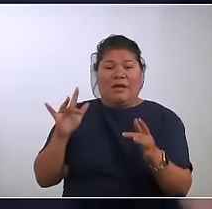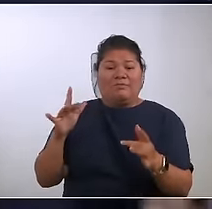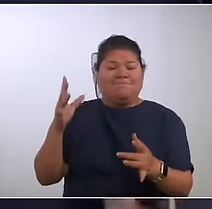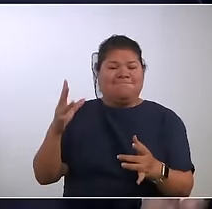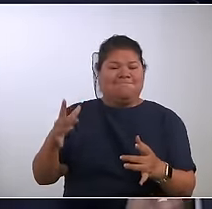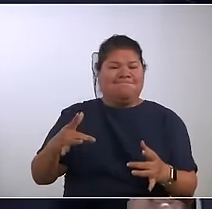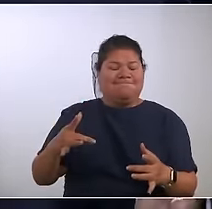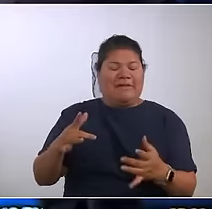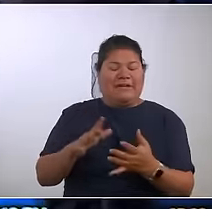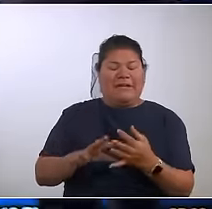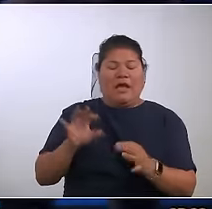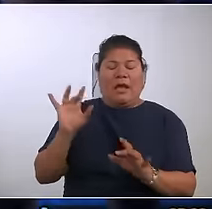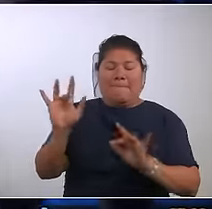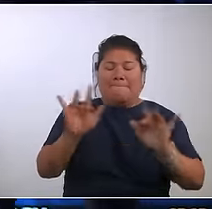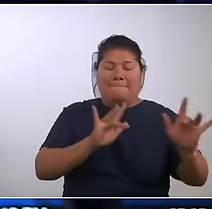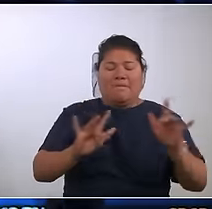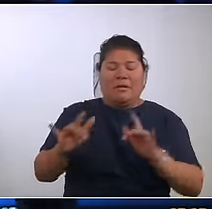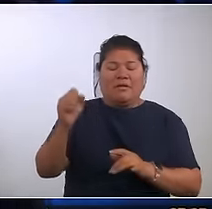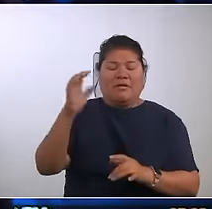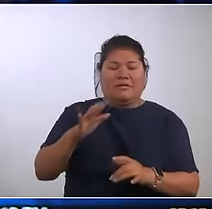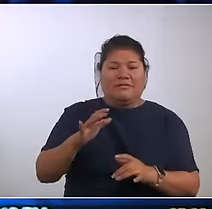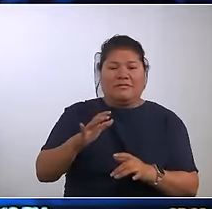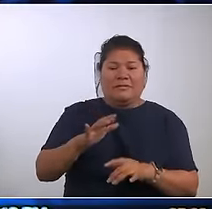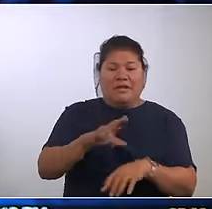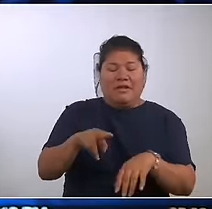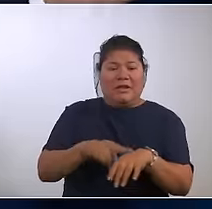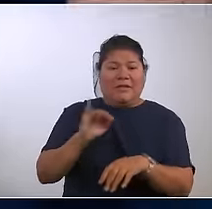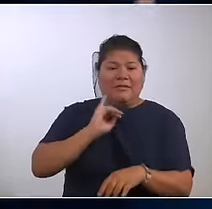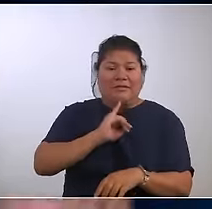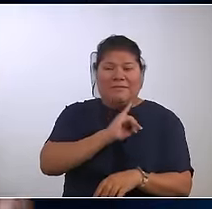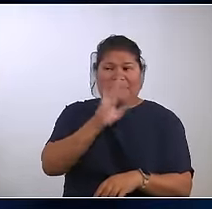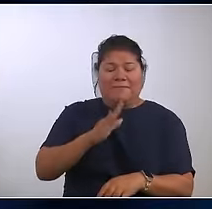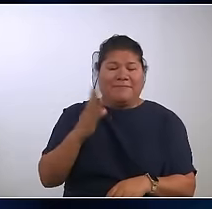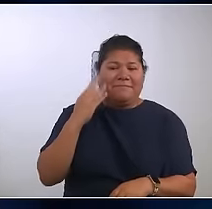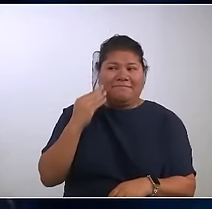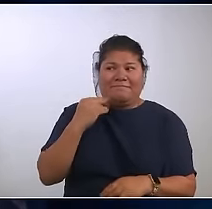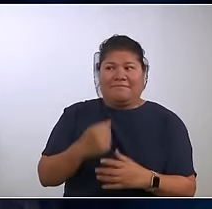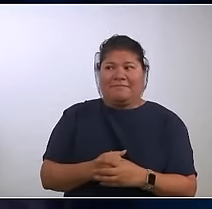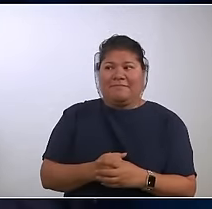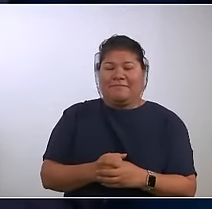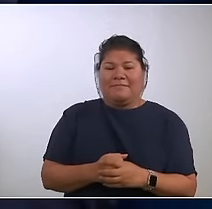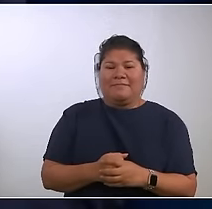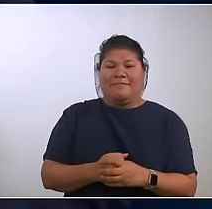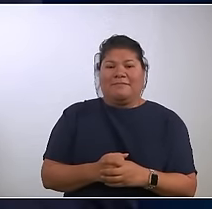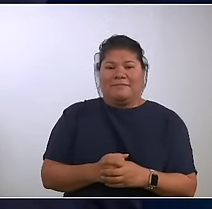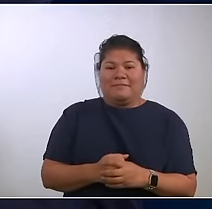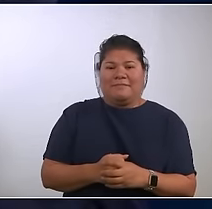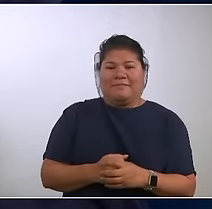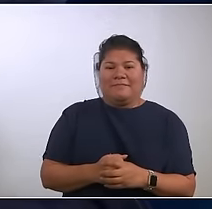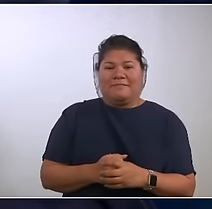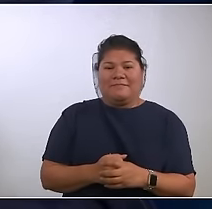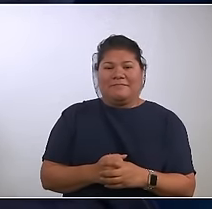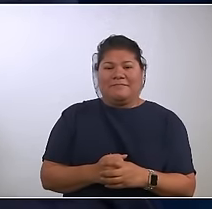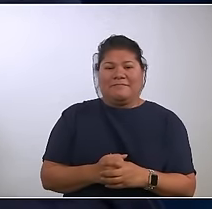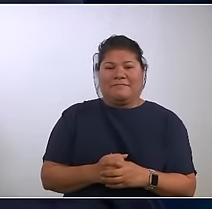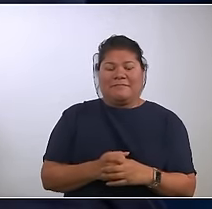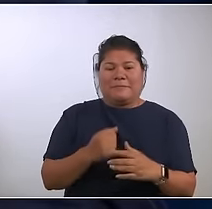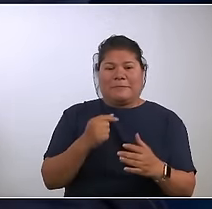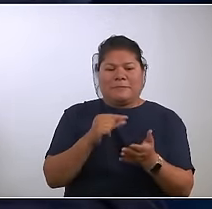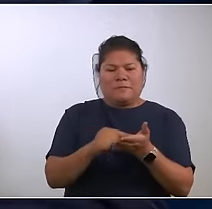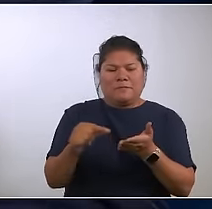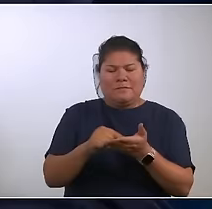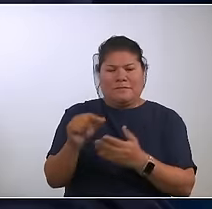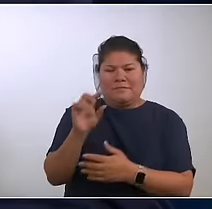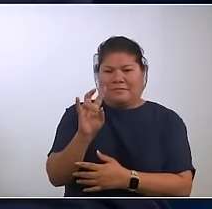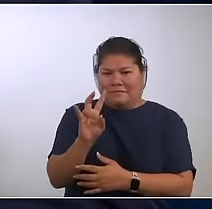Dios, they experiment a move of God, que la nación de Israel nunca había experimentado, that the nation of Israel had never experienced. Versículo